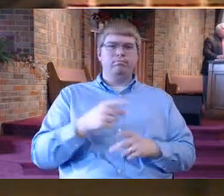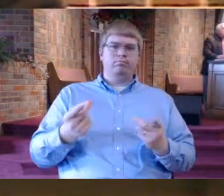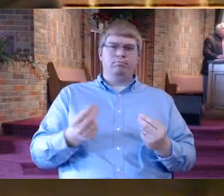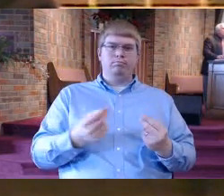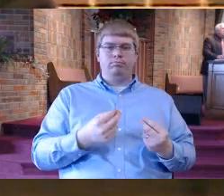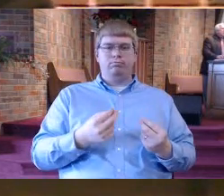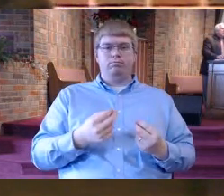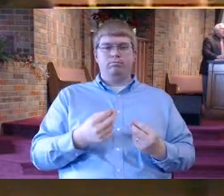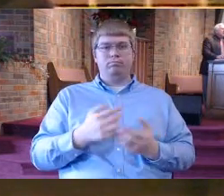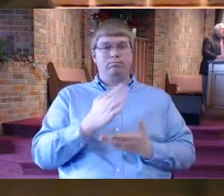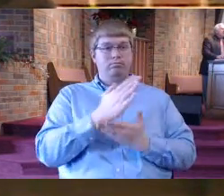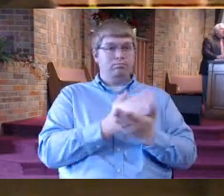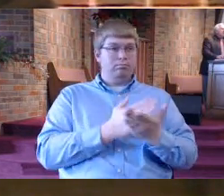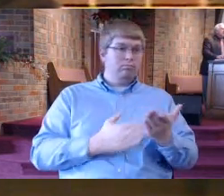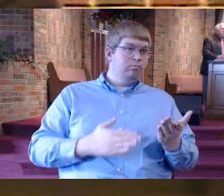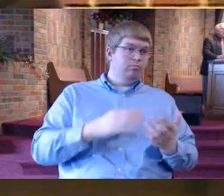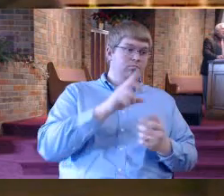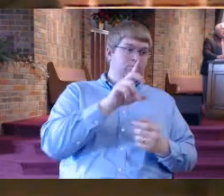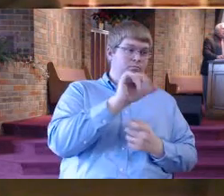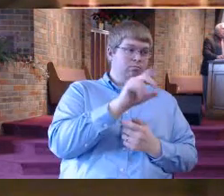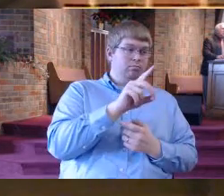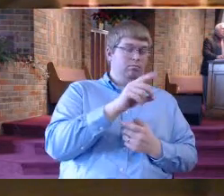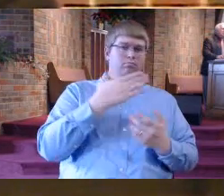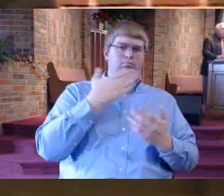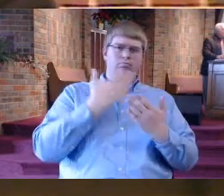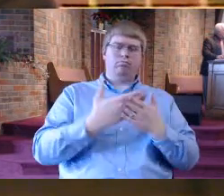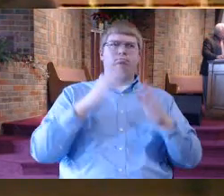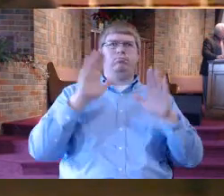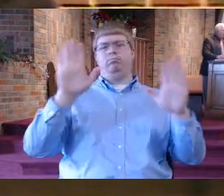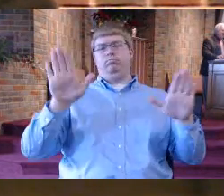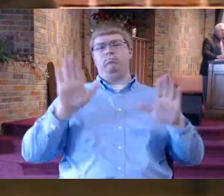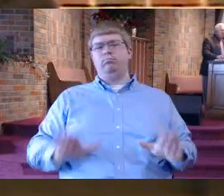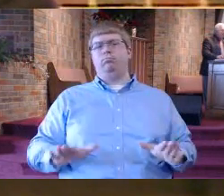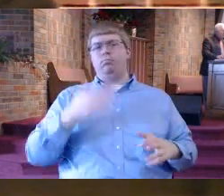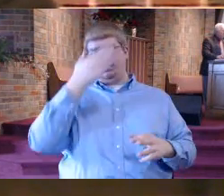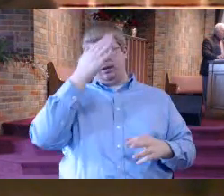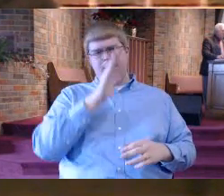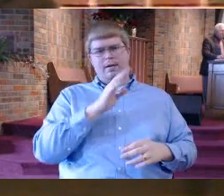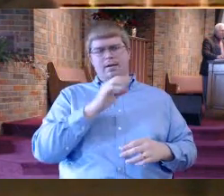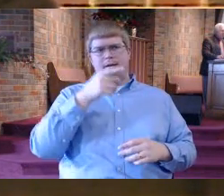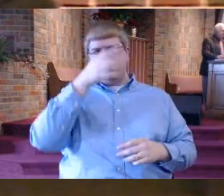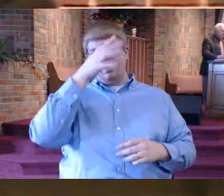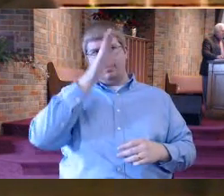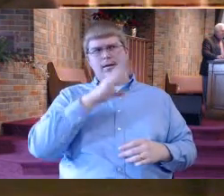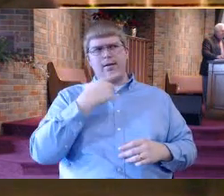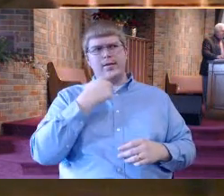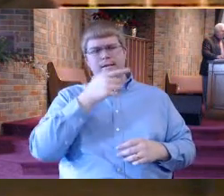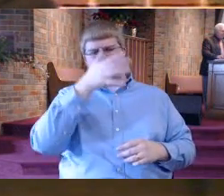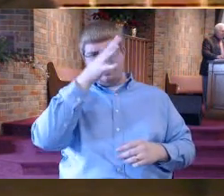some ways, David was great. God calls him a man after his own heart. In other ways, David